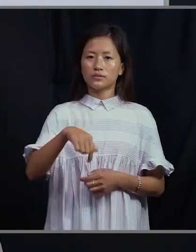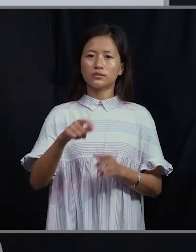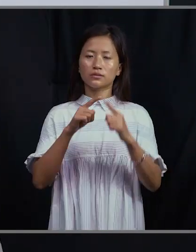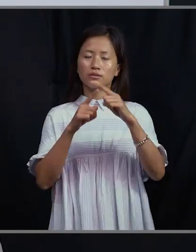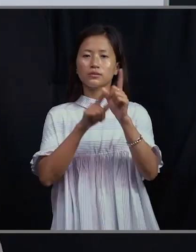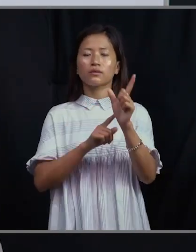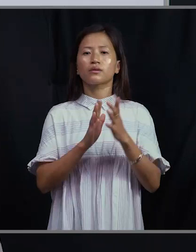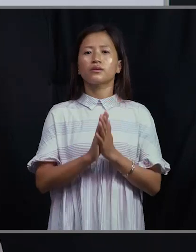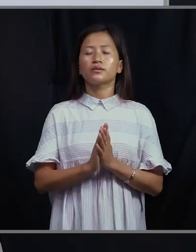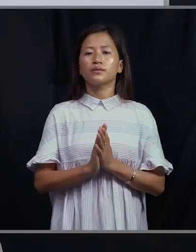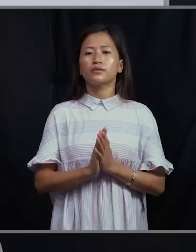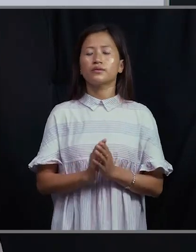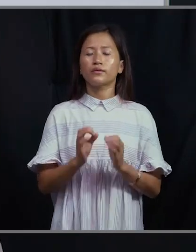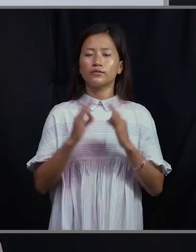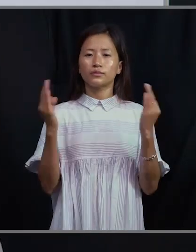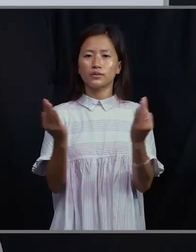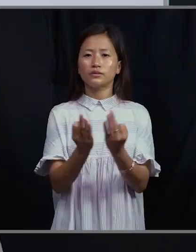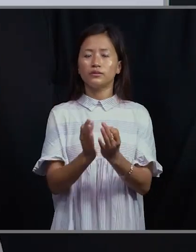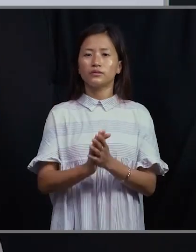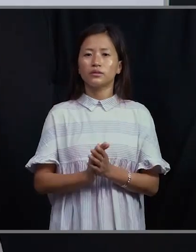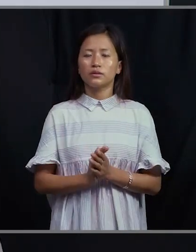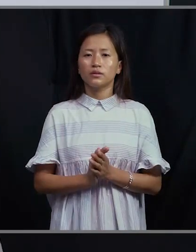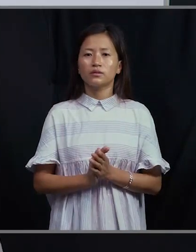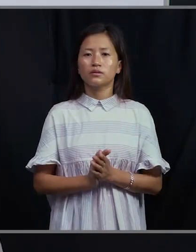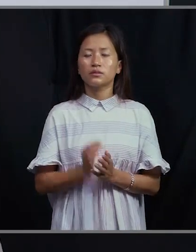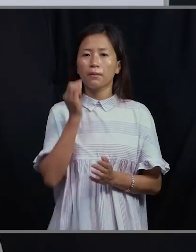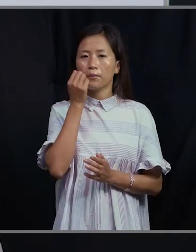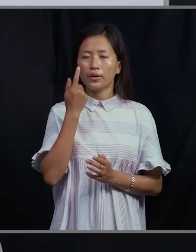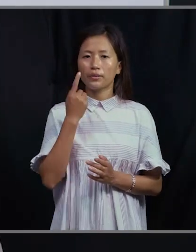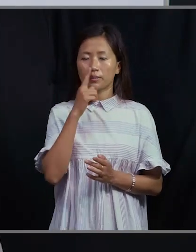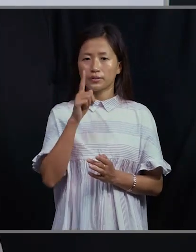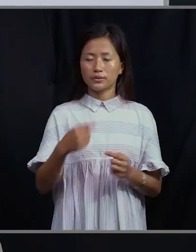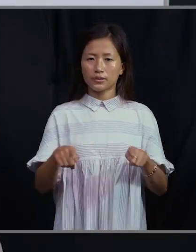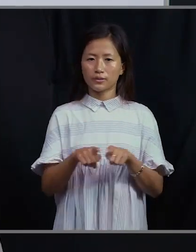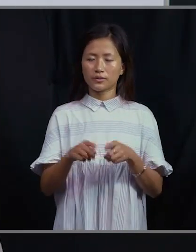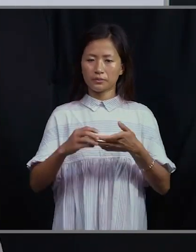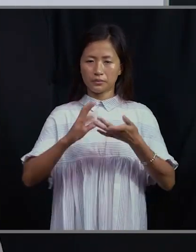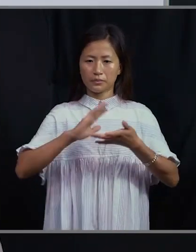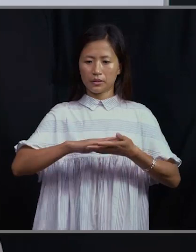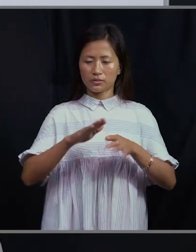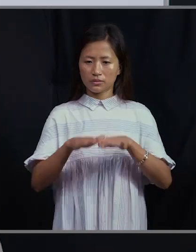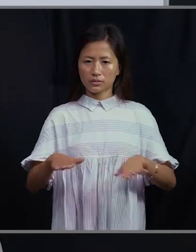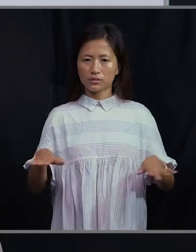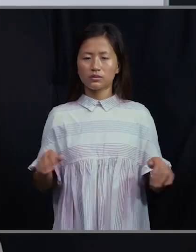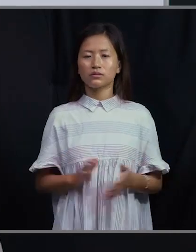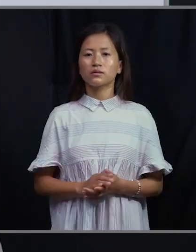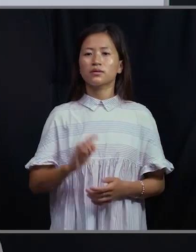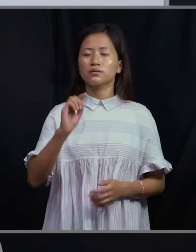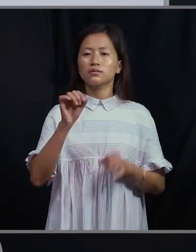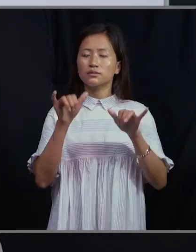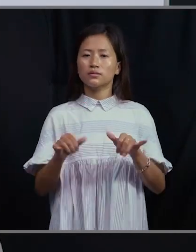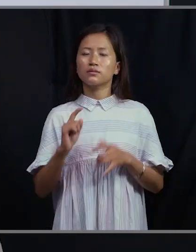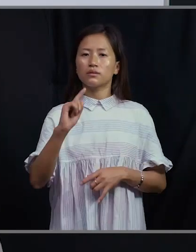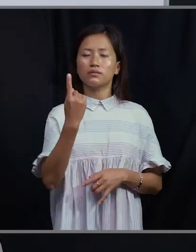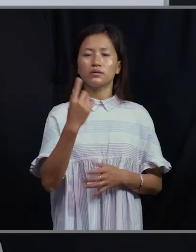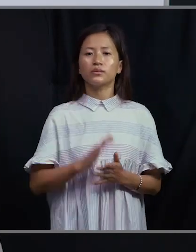of family is one where the parents and the married children, okay, stay along with the